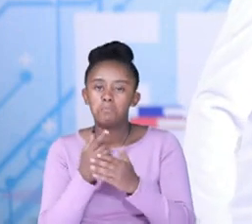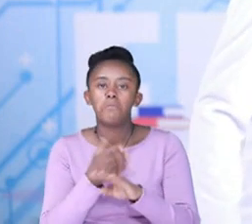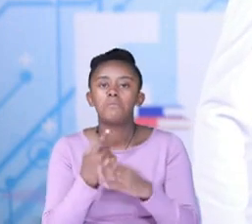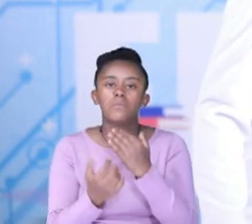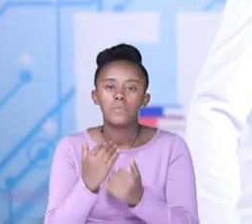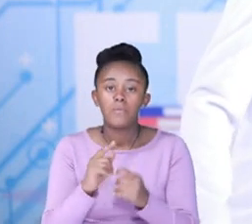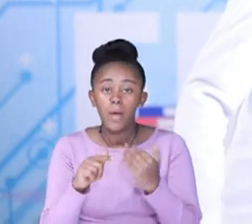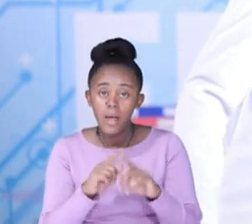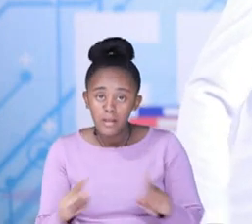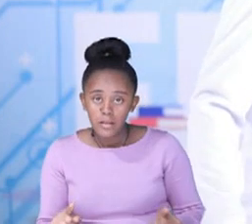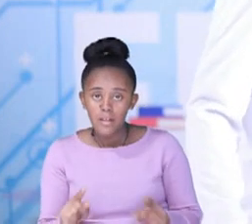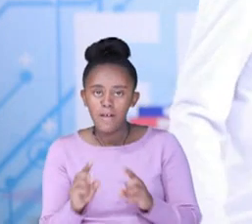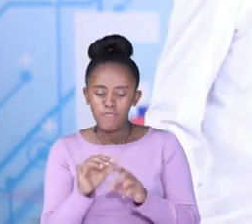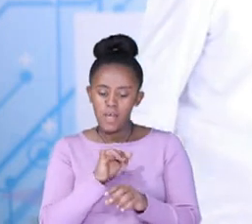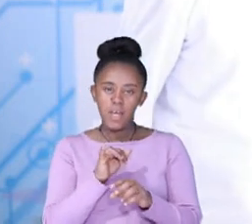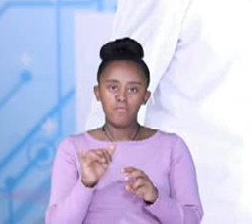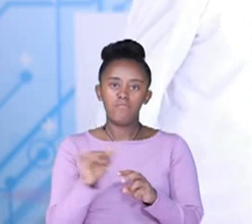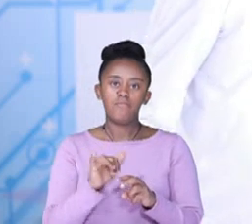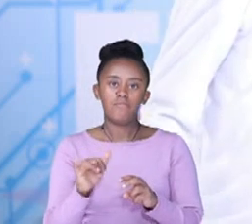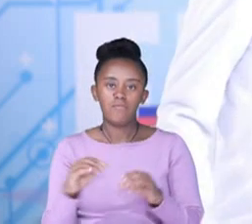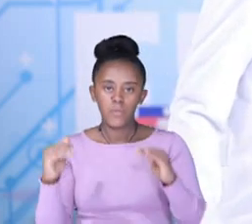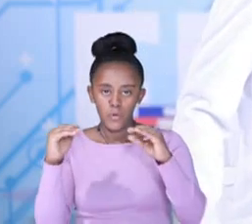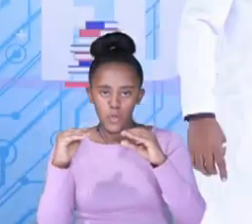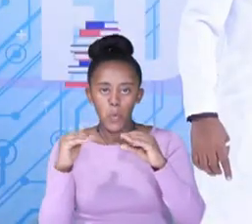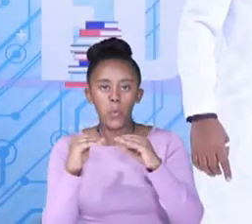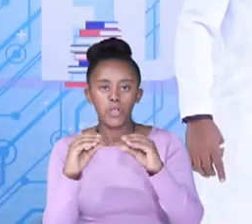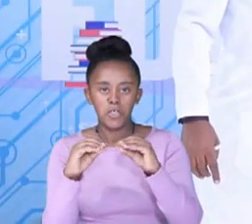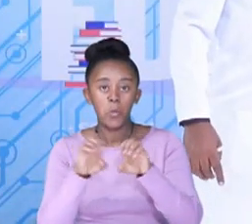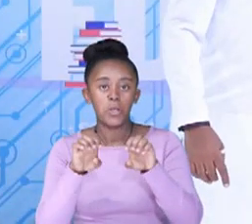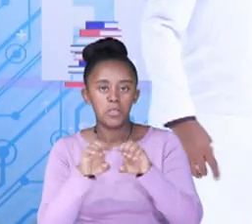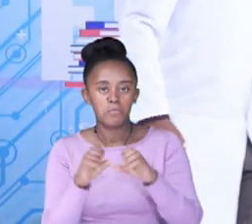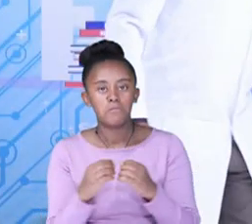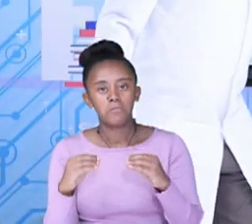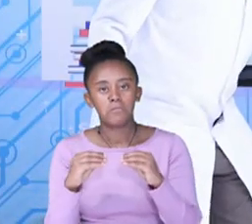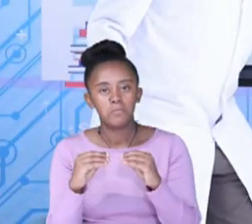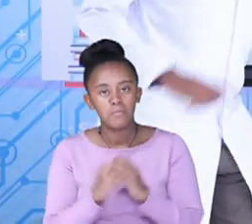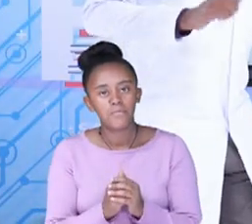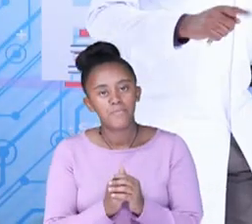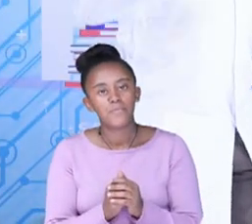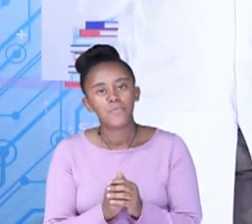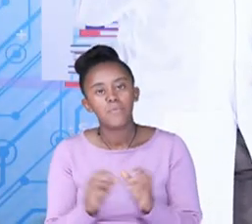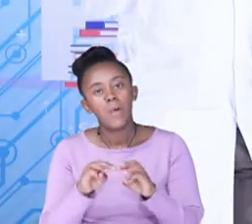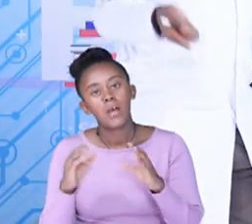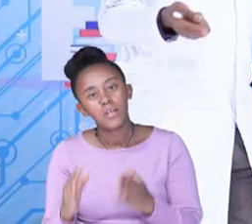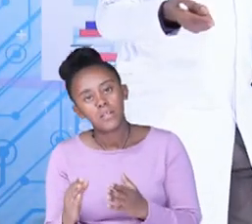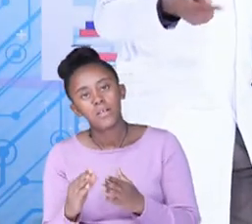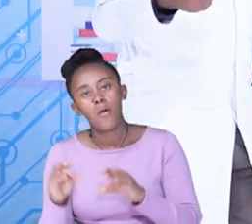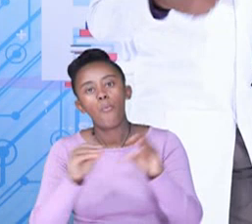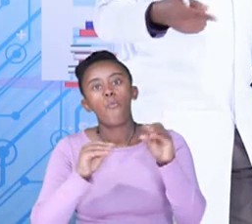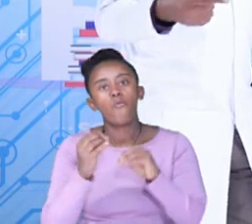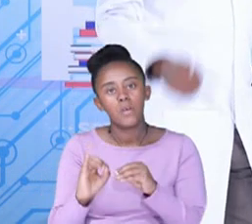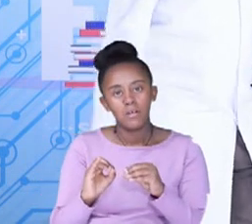actually. But we have a very similar equation here. Electric field around a point charge, magnetic field around a